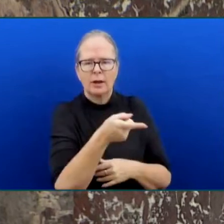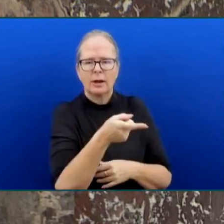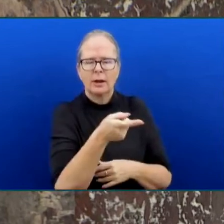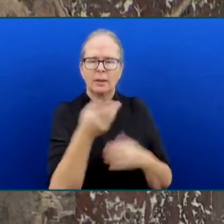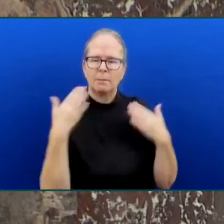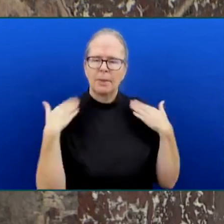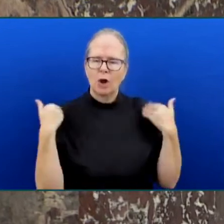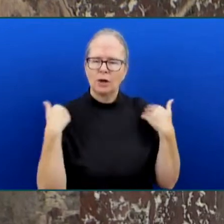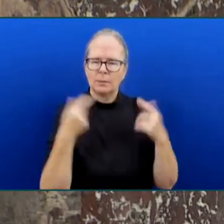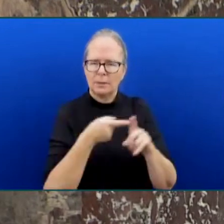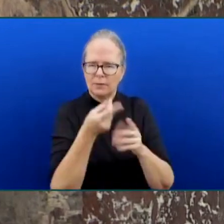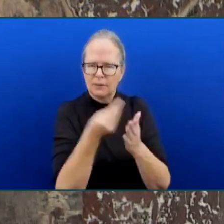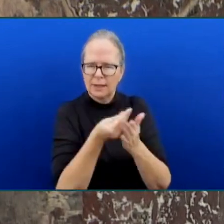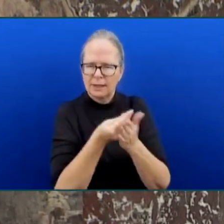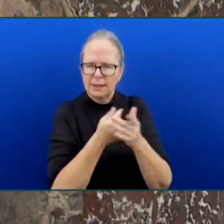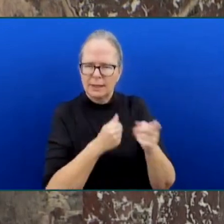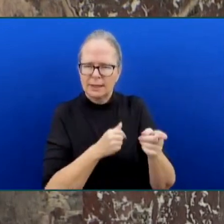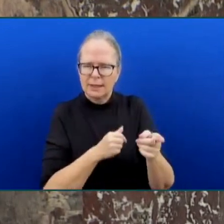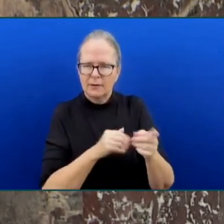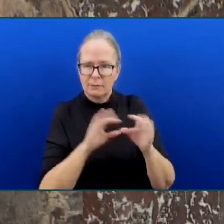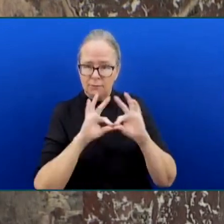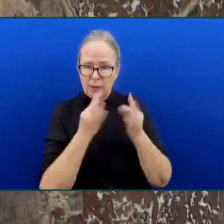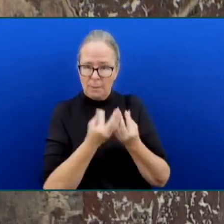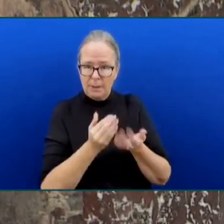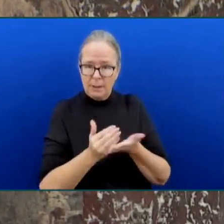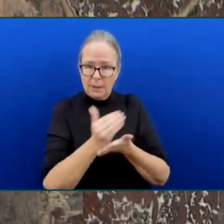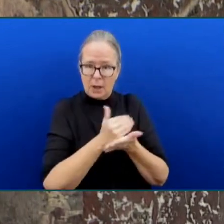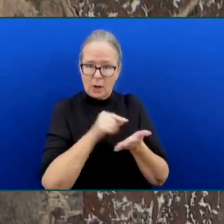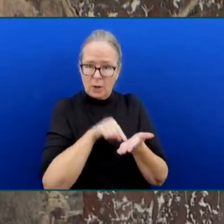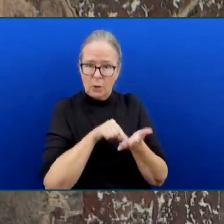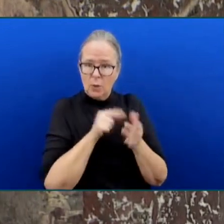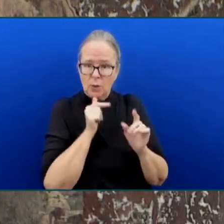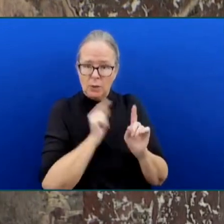pay $7,473 in taxes. They now pay